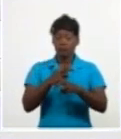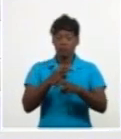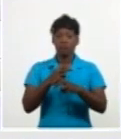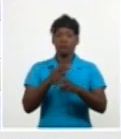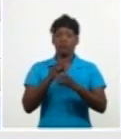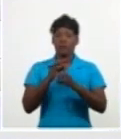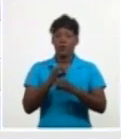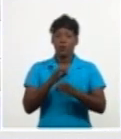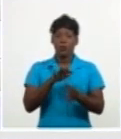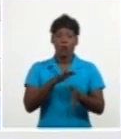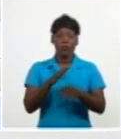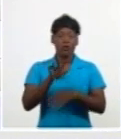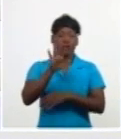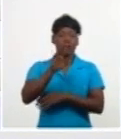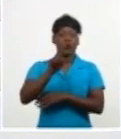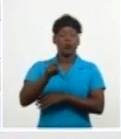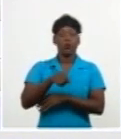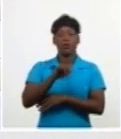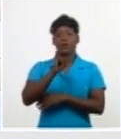5.67%.